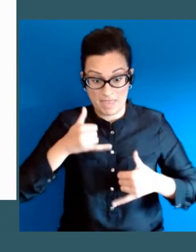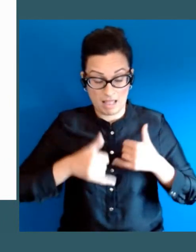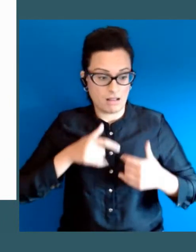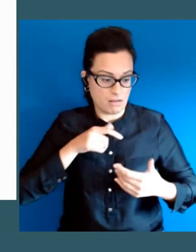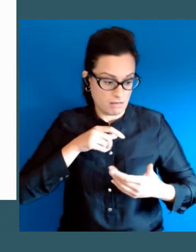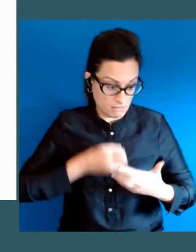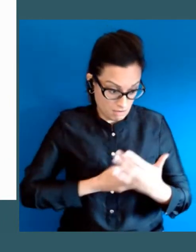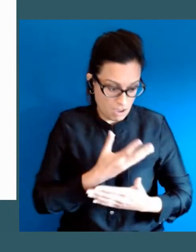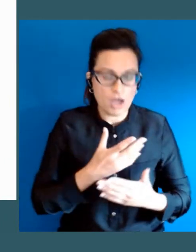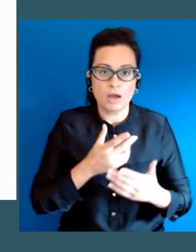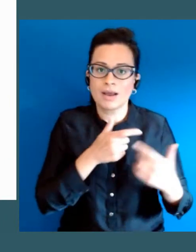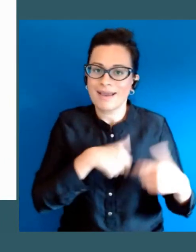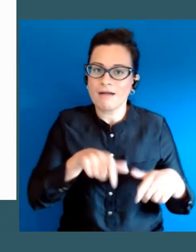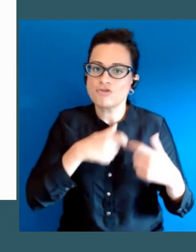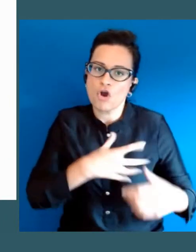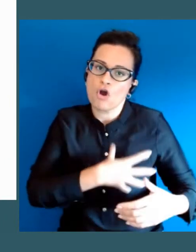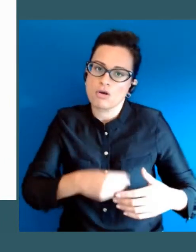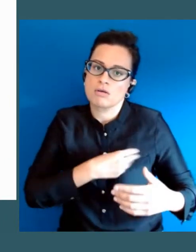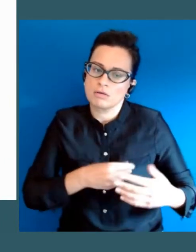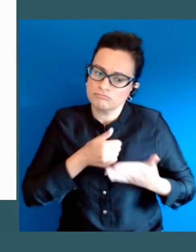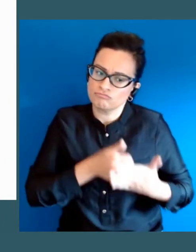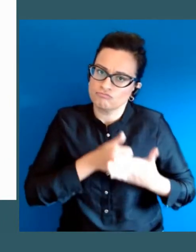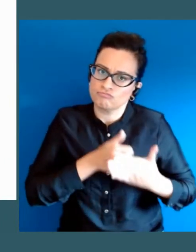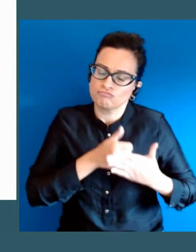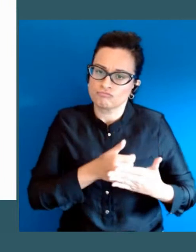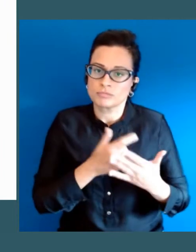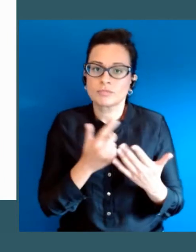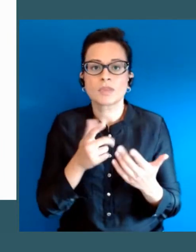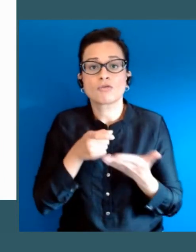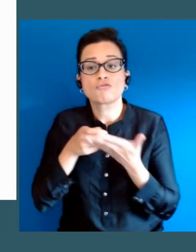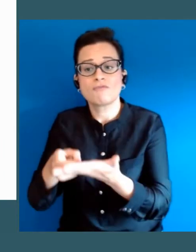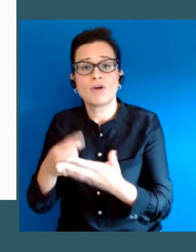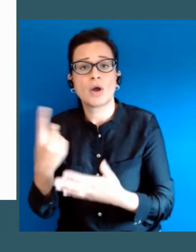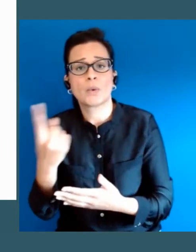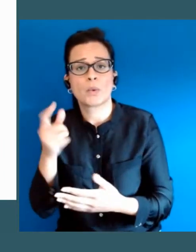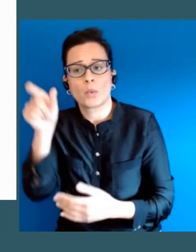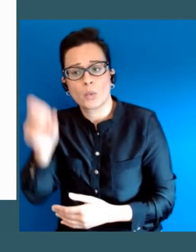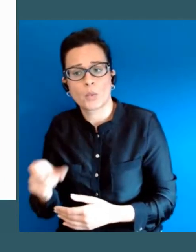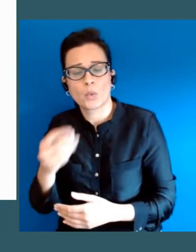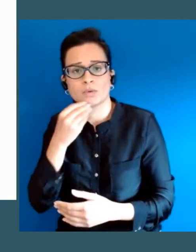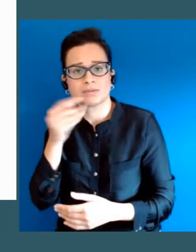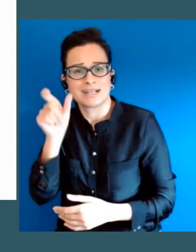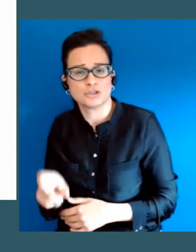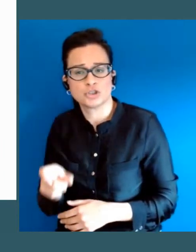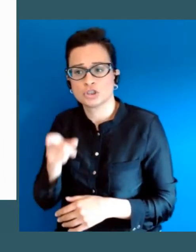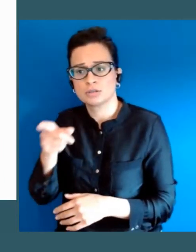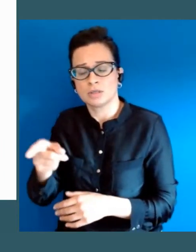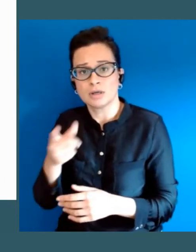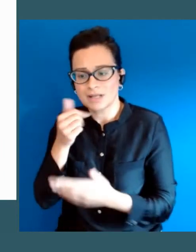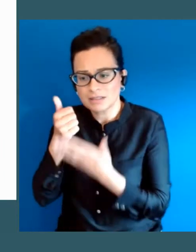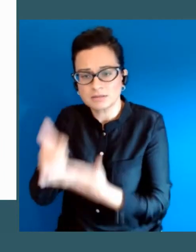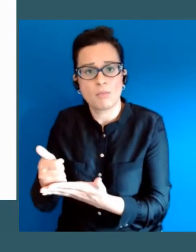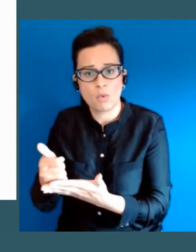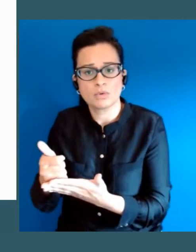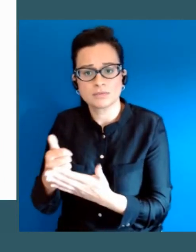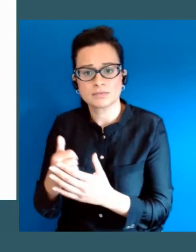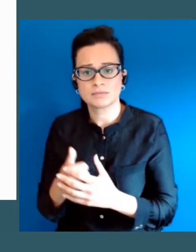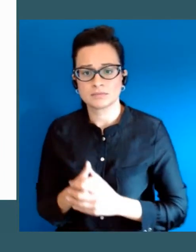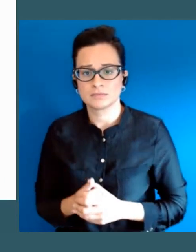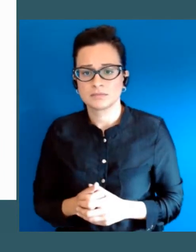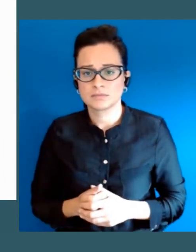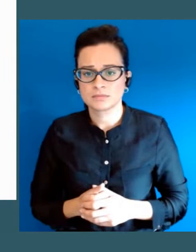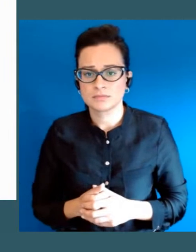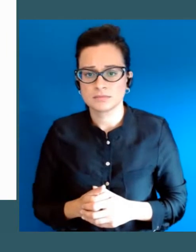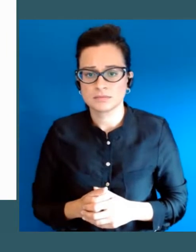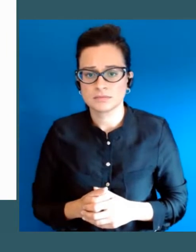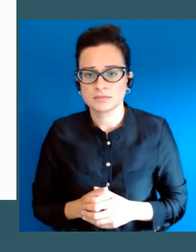of breastfeeding. And so ideally a referral to a dietitian is needed to support that through that exclusion, that reintroduction,